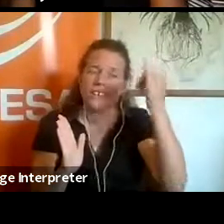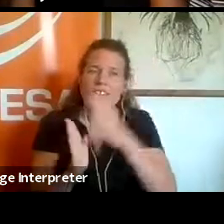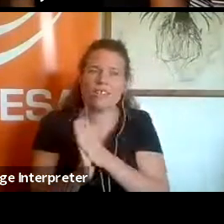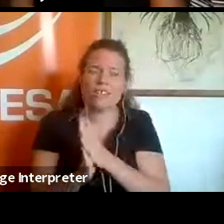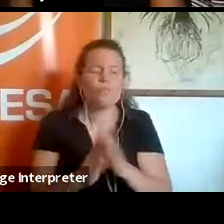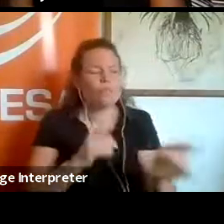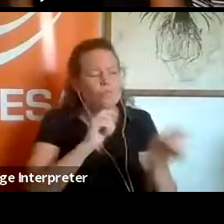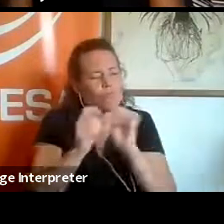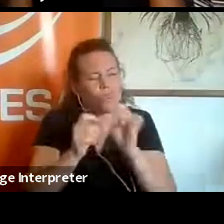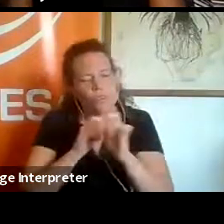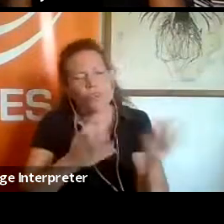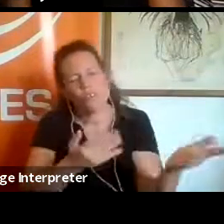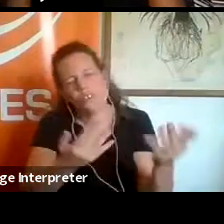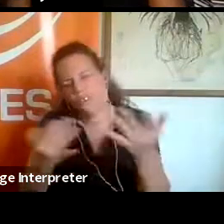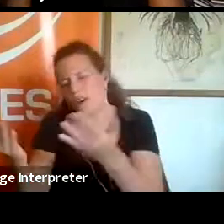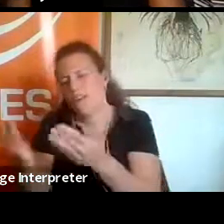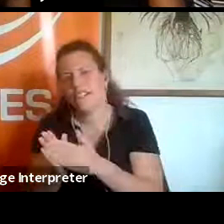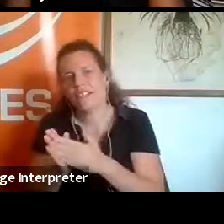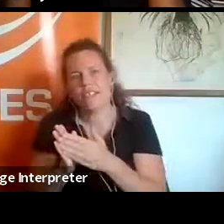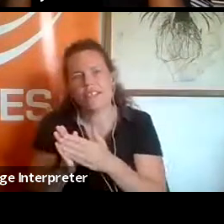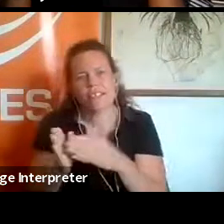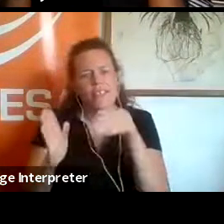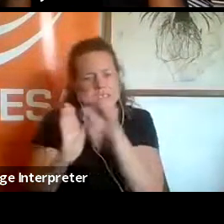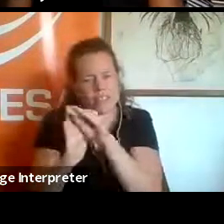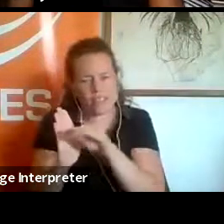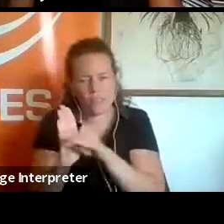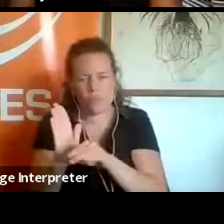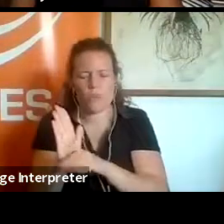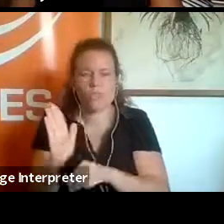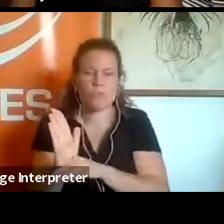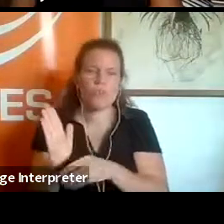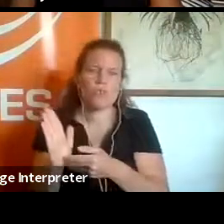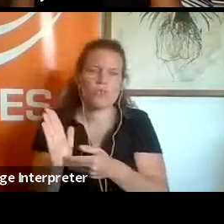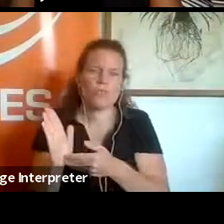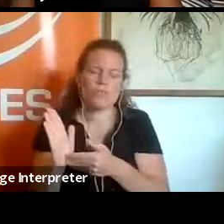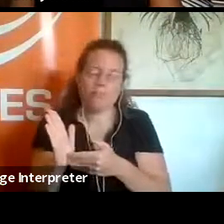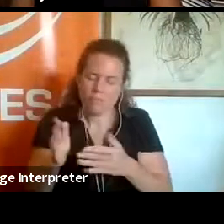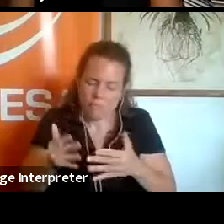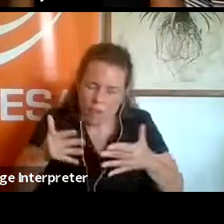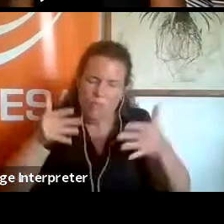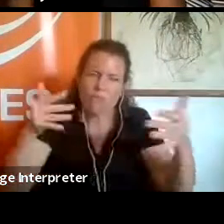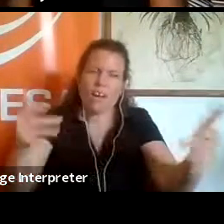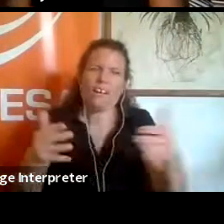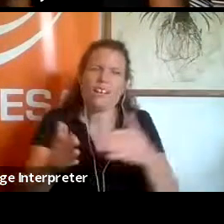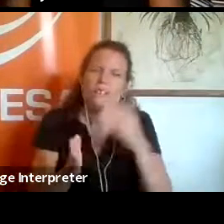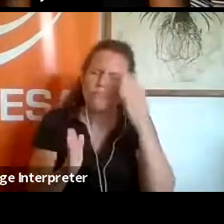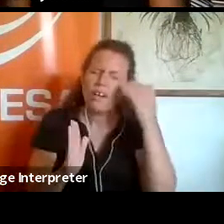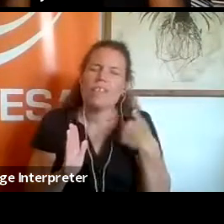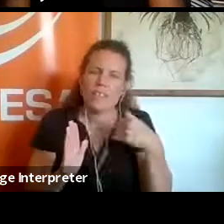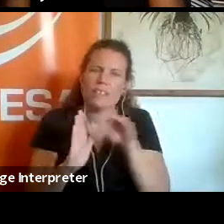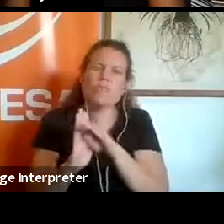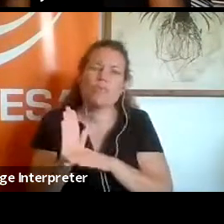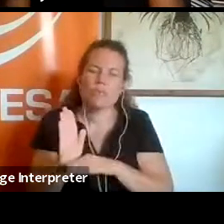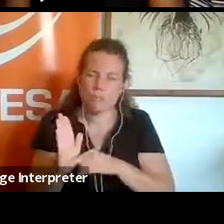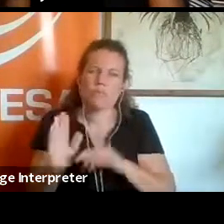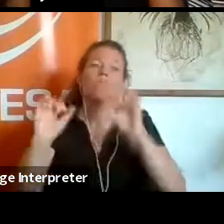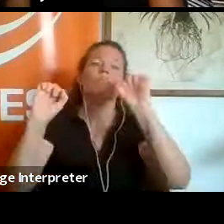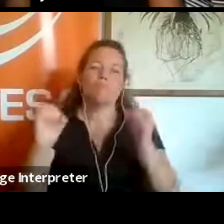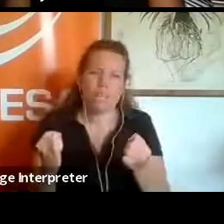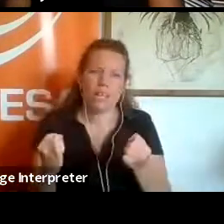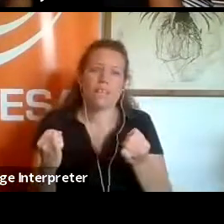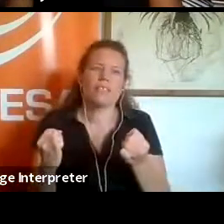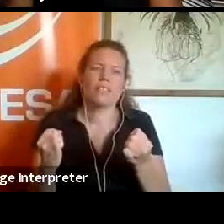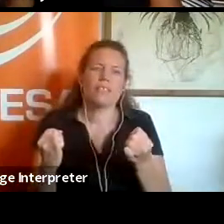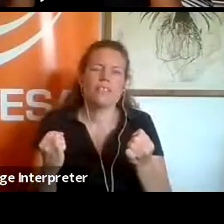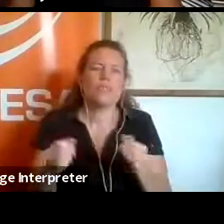widely with respect to the principles are taken more, farther, I think the principles have the possibilities of becoming like a